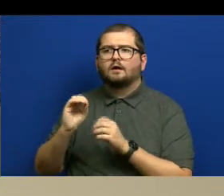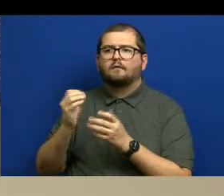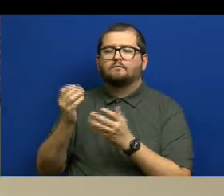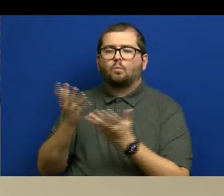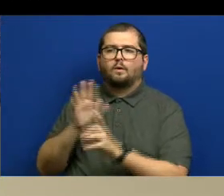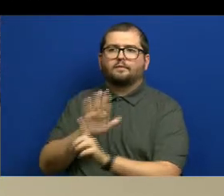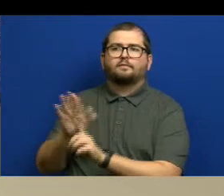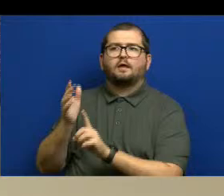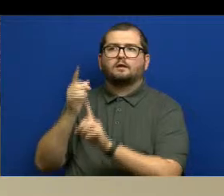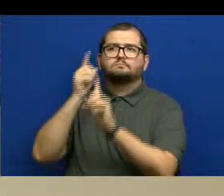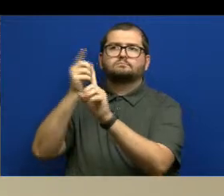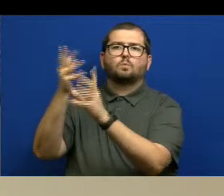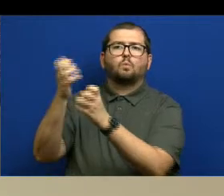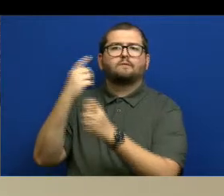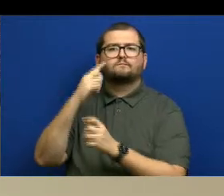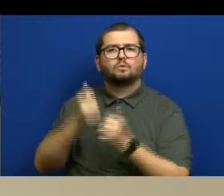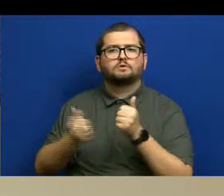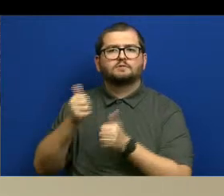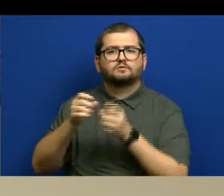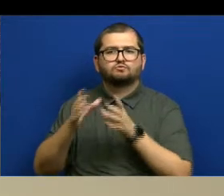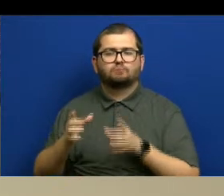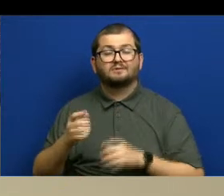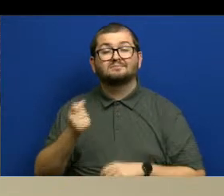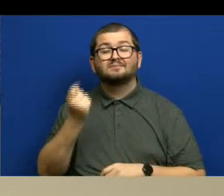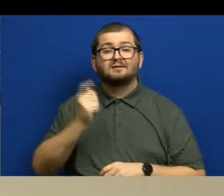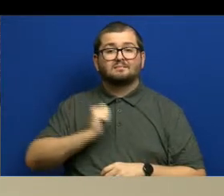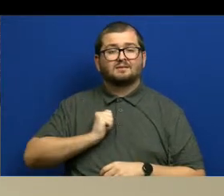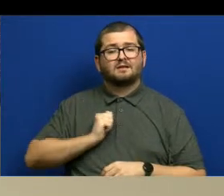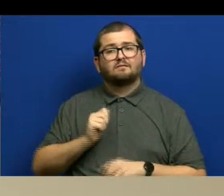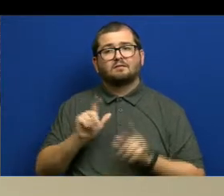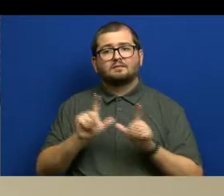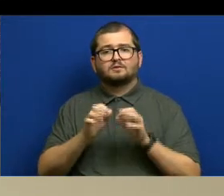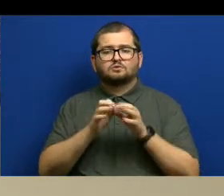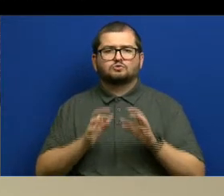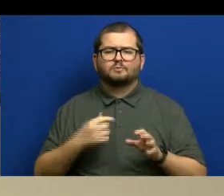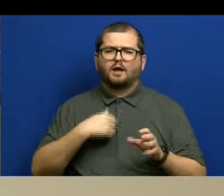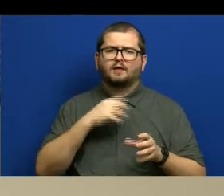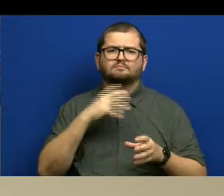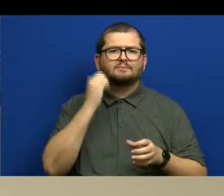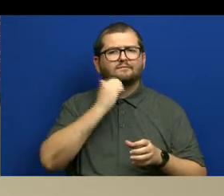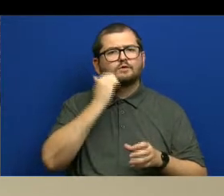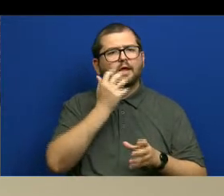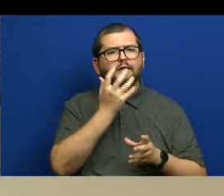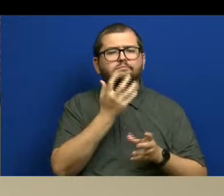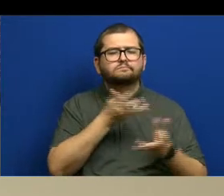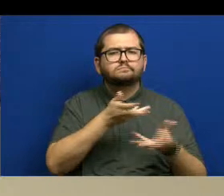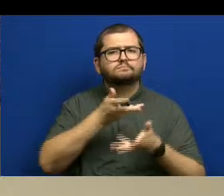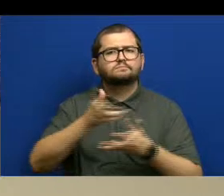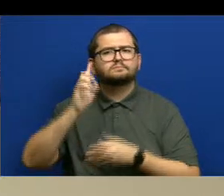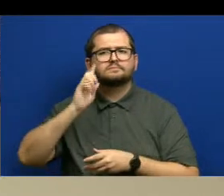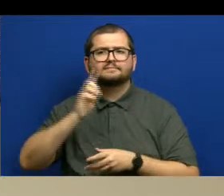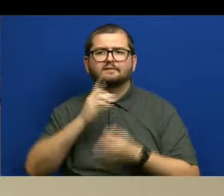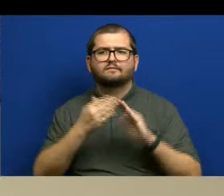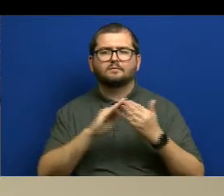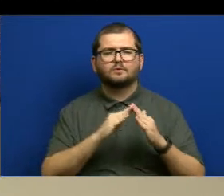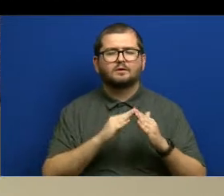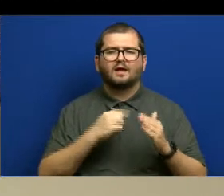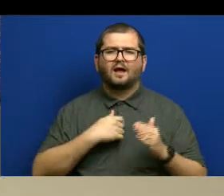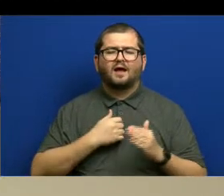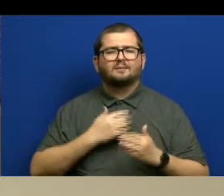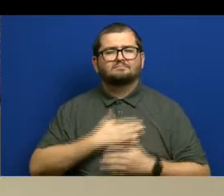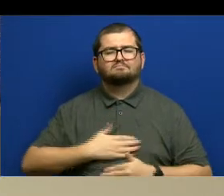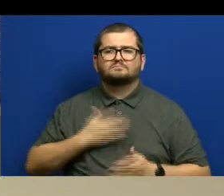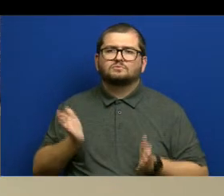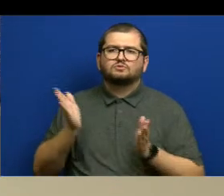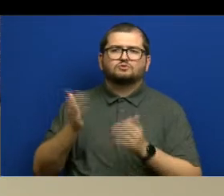candidate? As a licensed interpreter with daily involvement in these communities, I strongly urge the board to reject the current finalists and